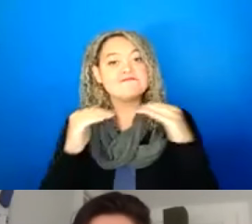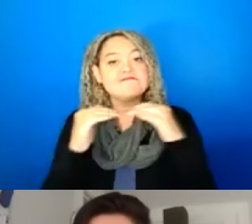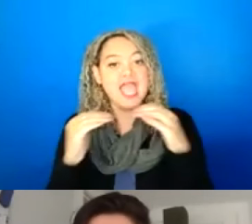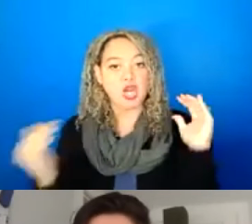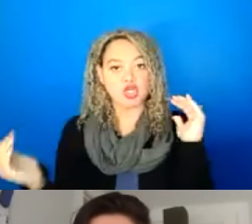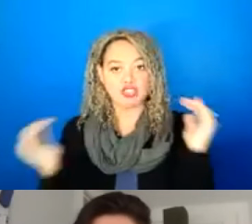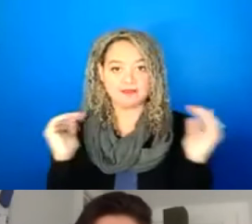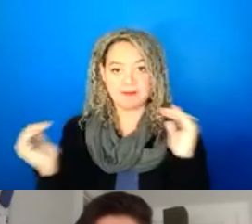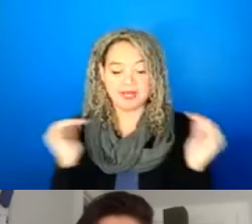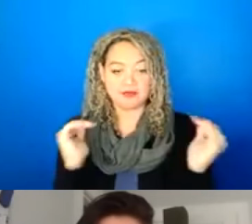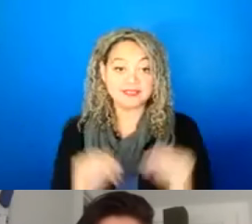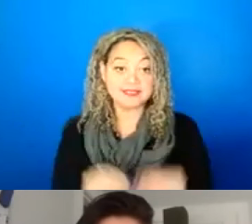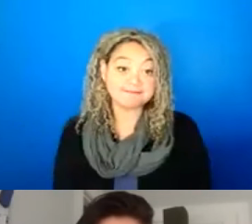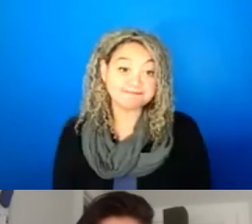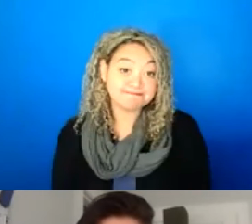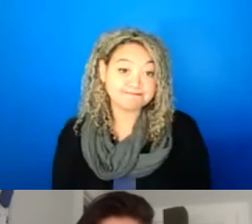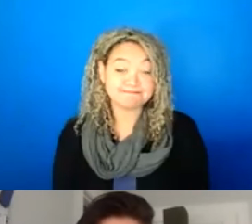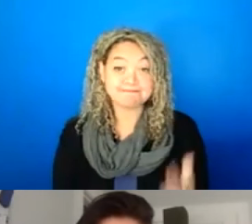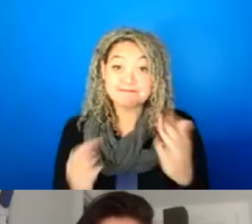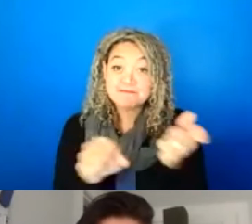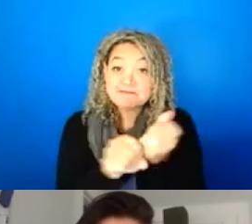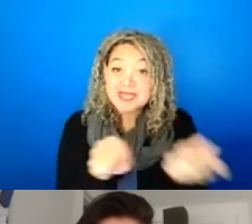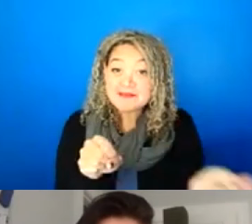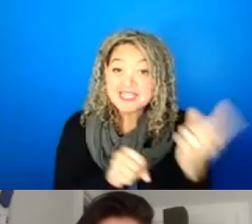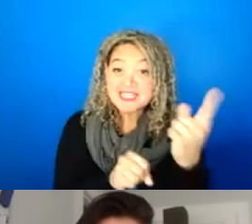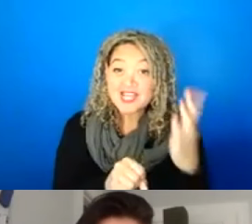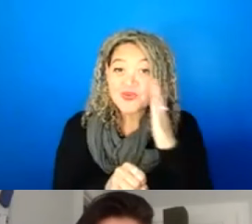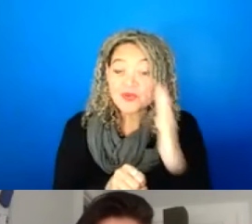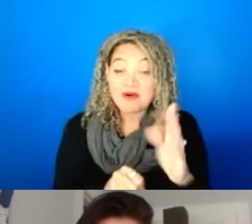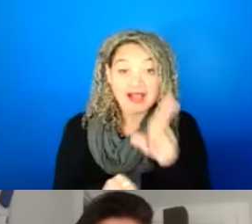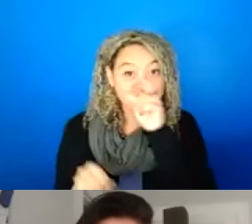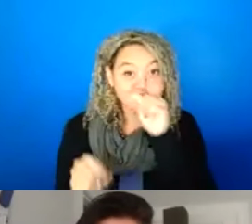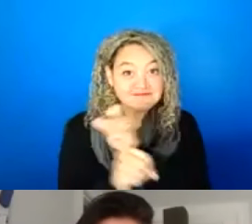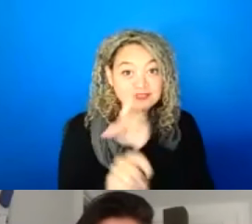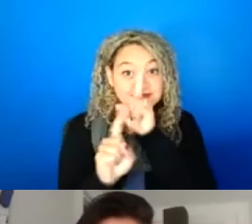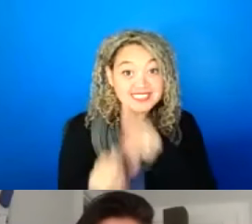So maybe next year I'll have the actual answer.